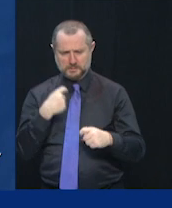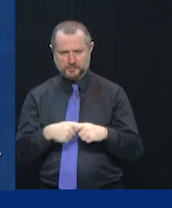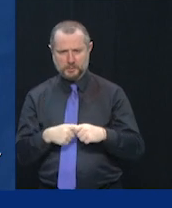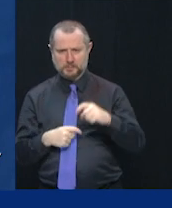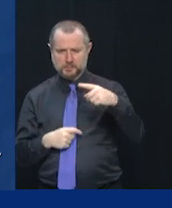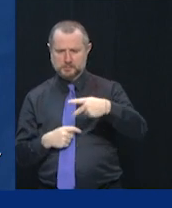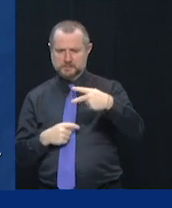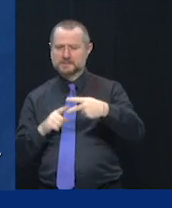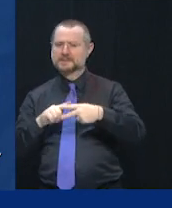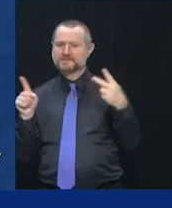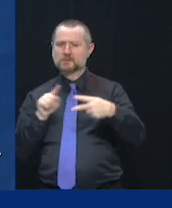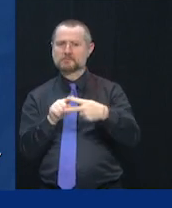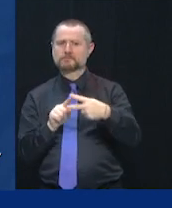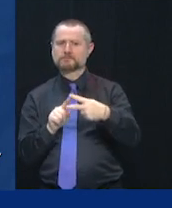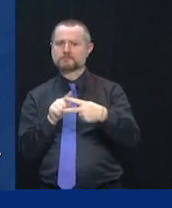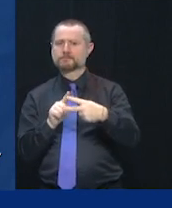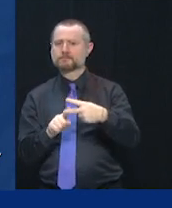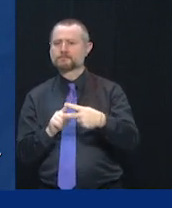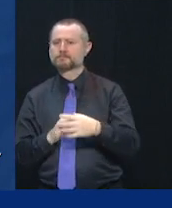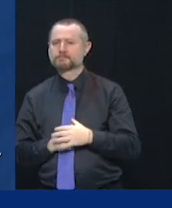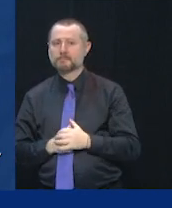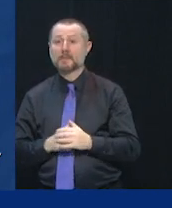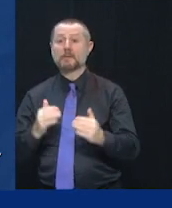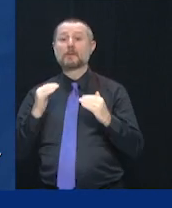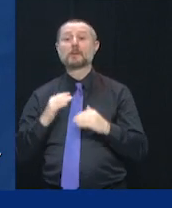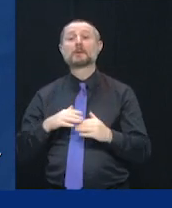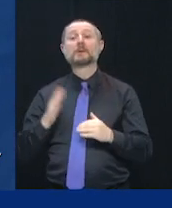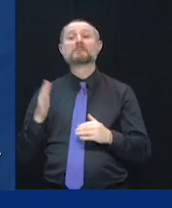population. Even for the 65 plus,